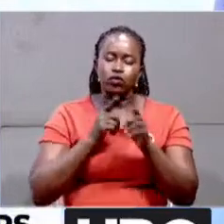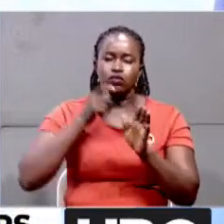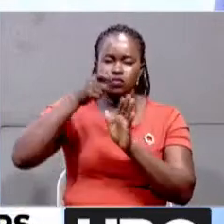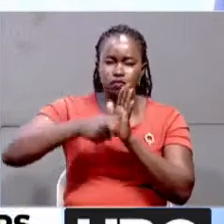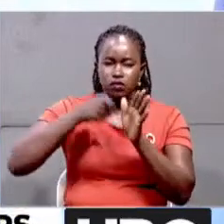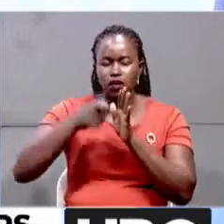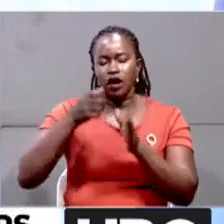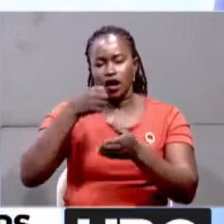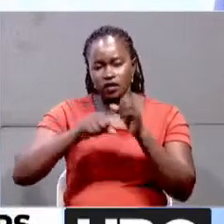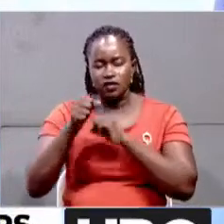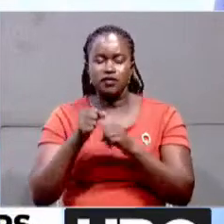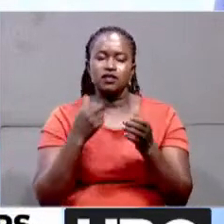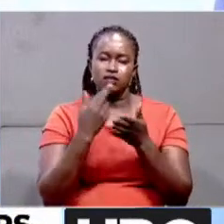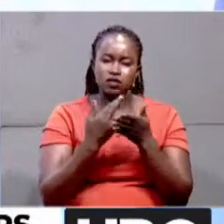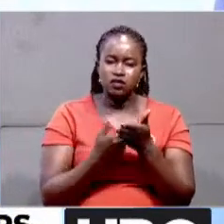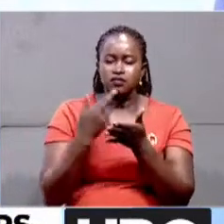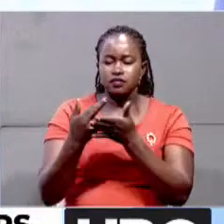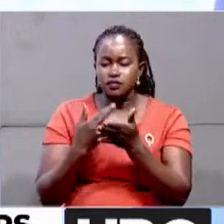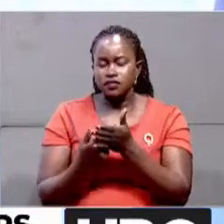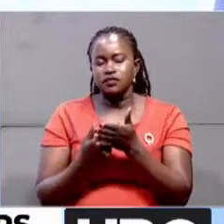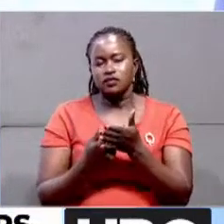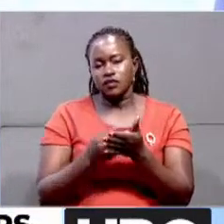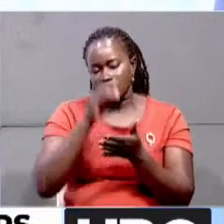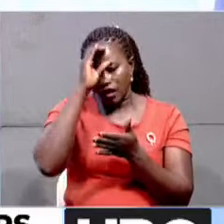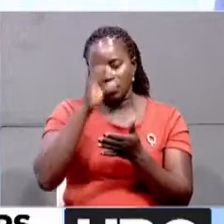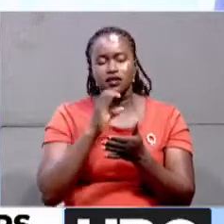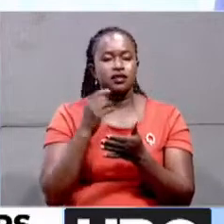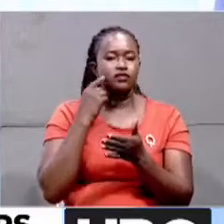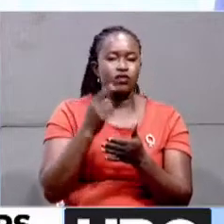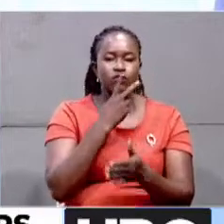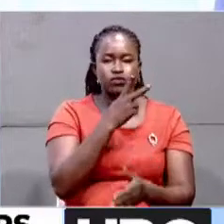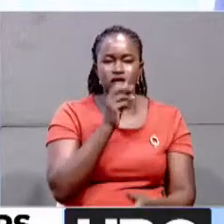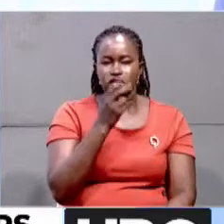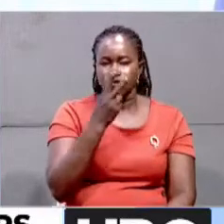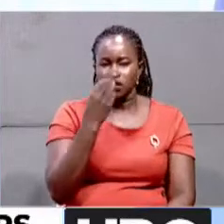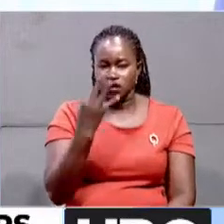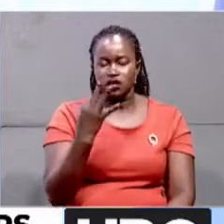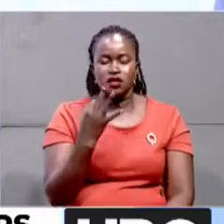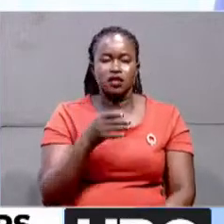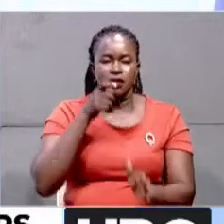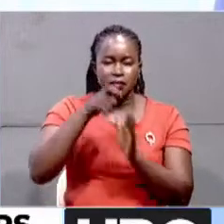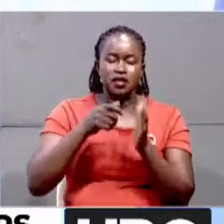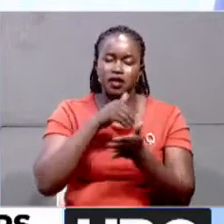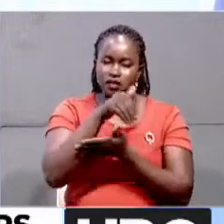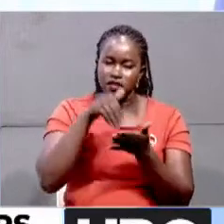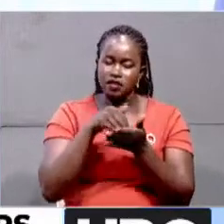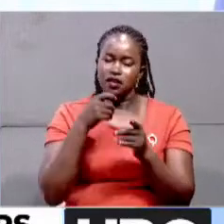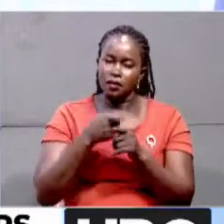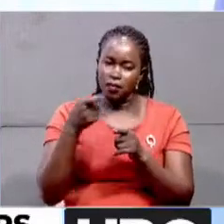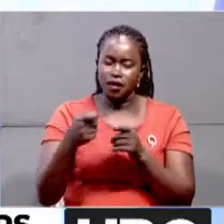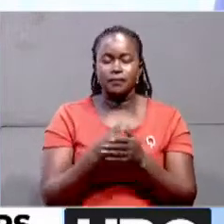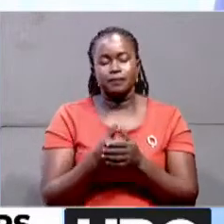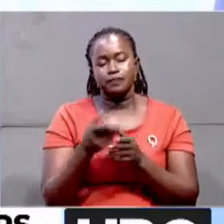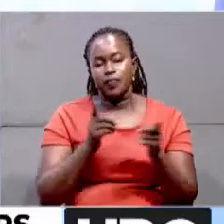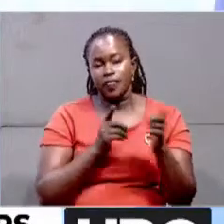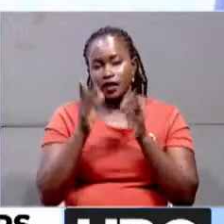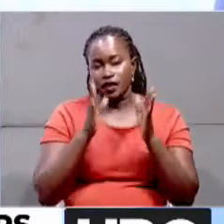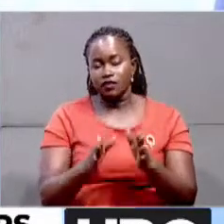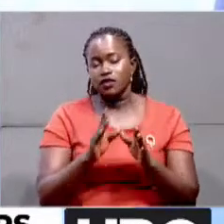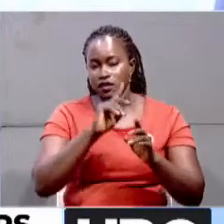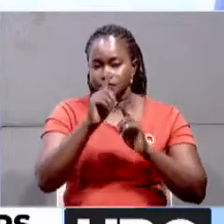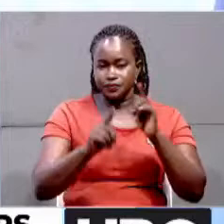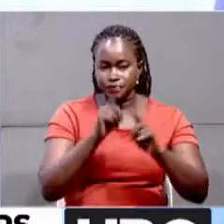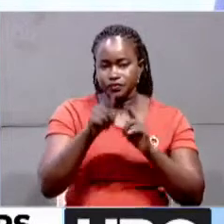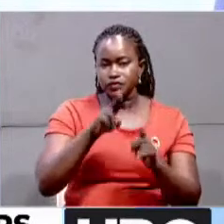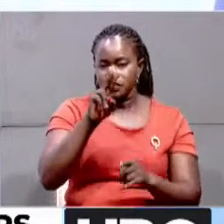on the activities of registration of candidates for 2023 at Media Center in Kampala, the Director